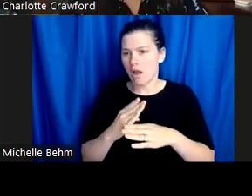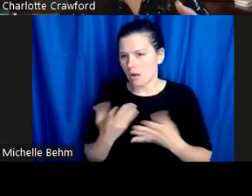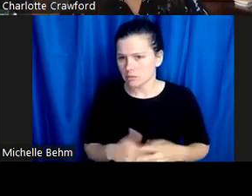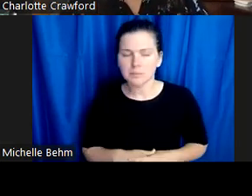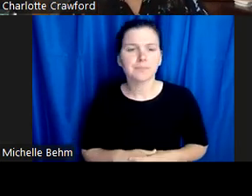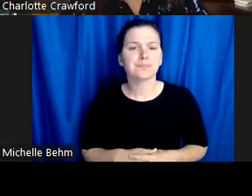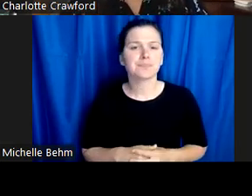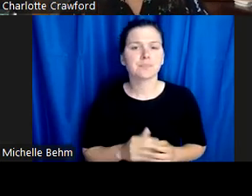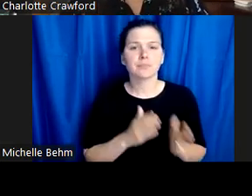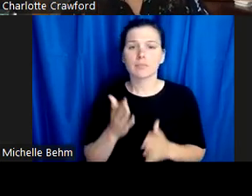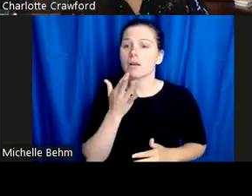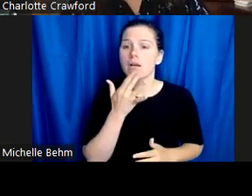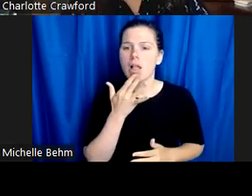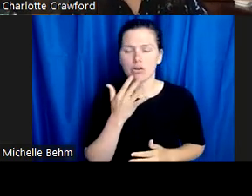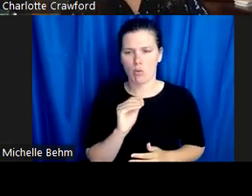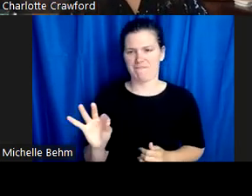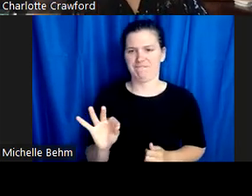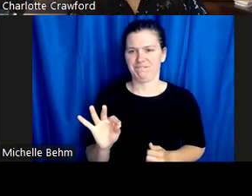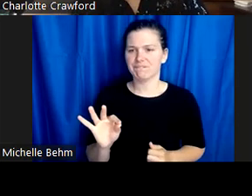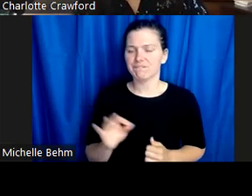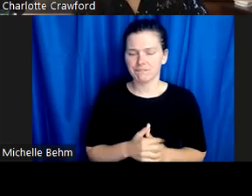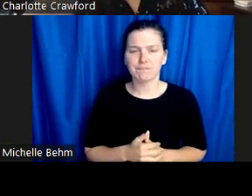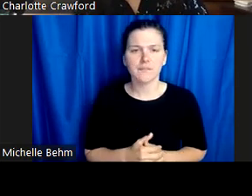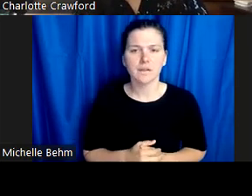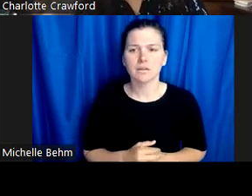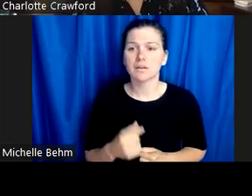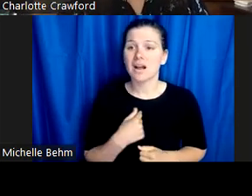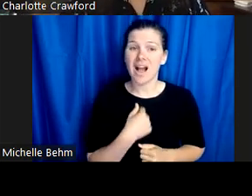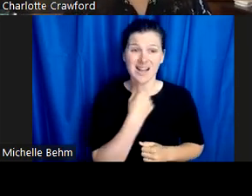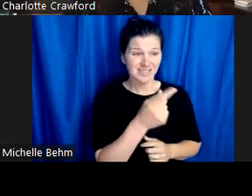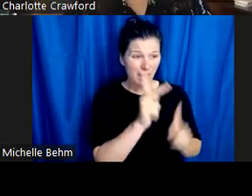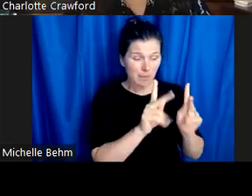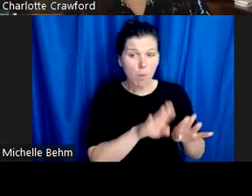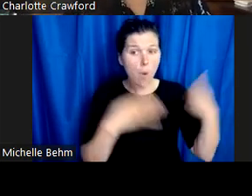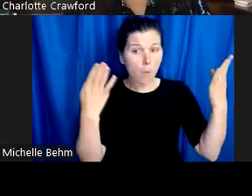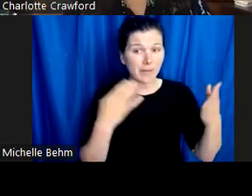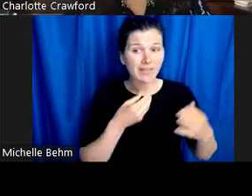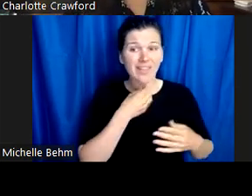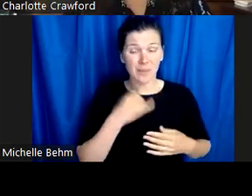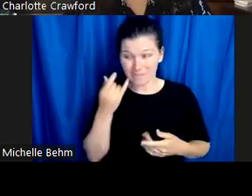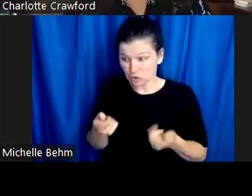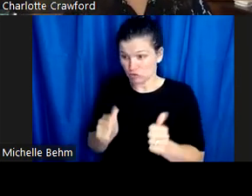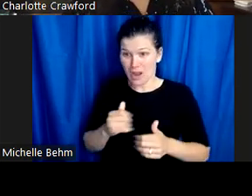and their color is going to be off. I tell people open the airway because that may help if they're even trying to breathe,